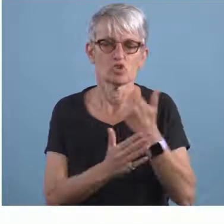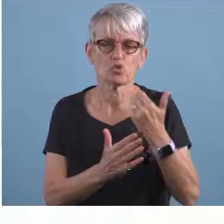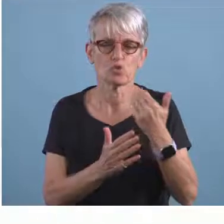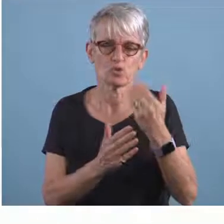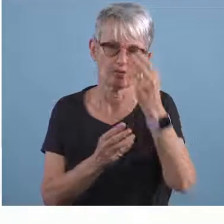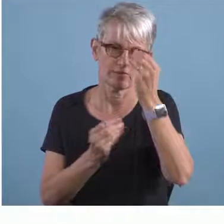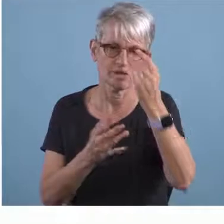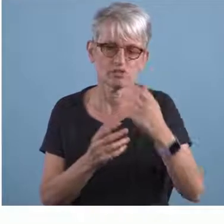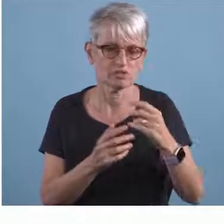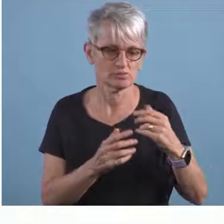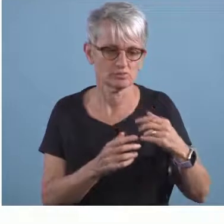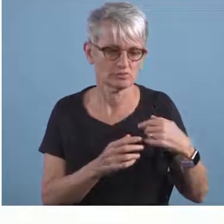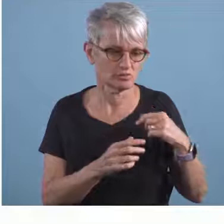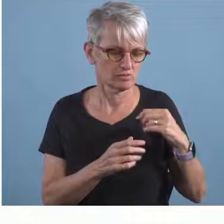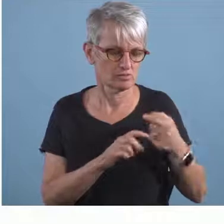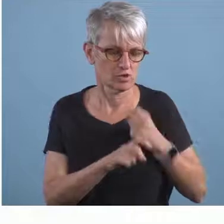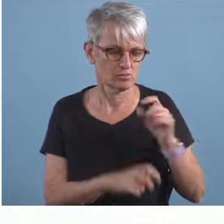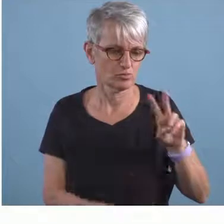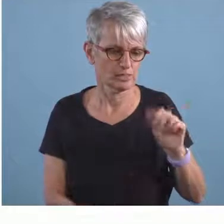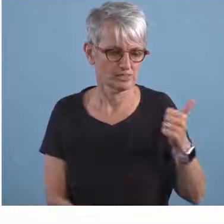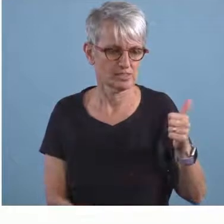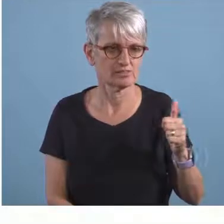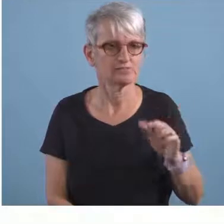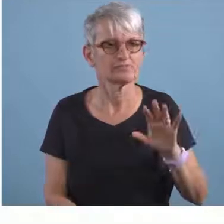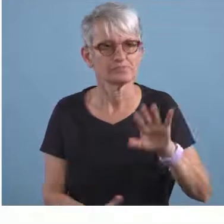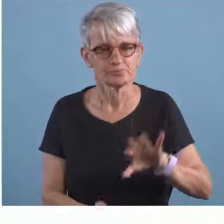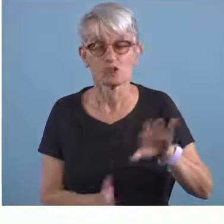at, is it effective?